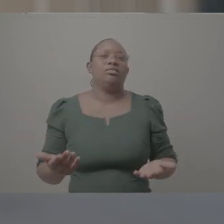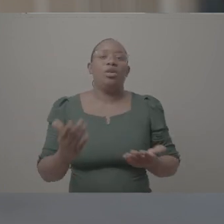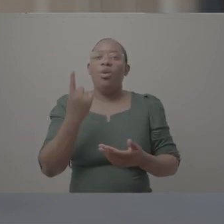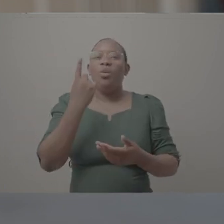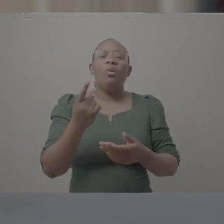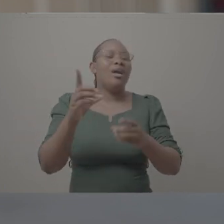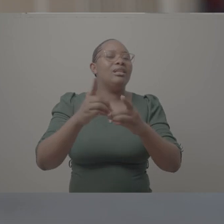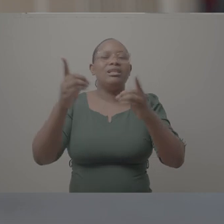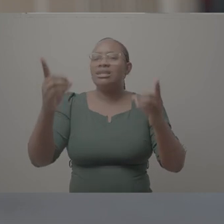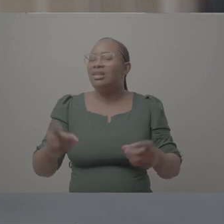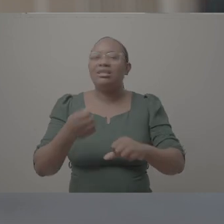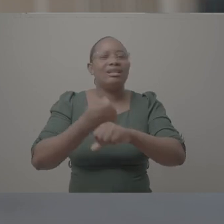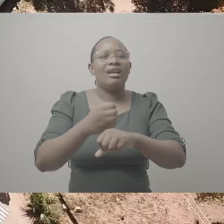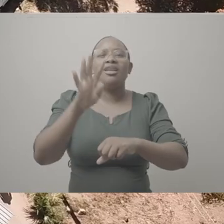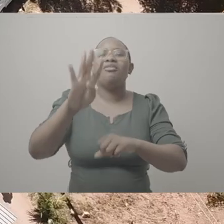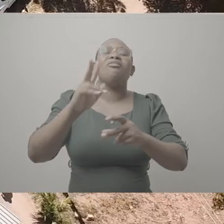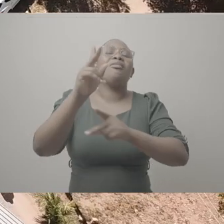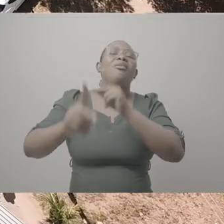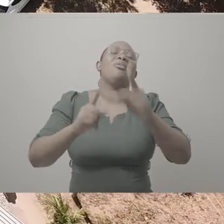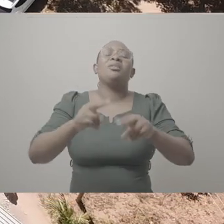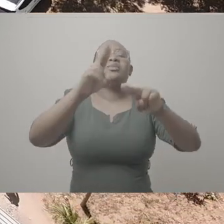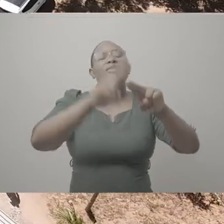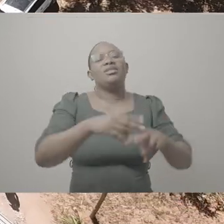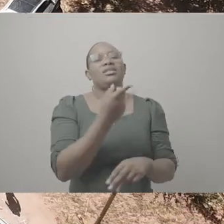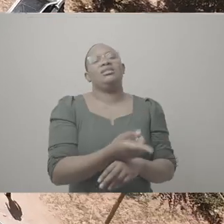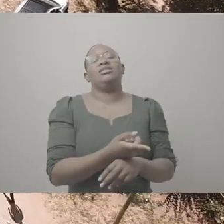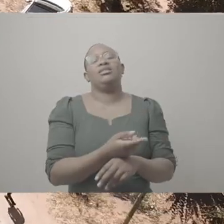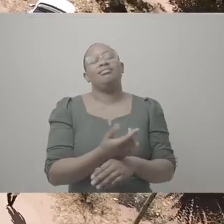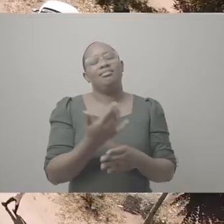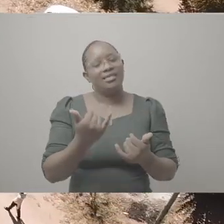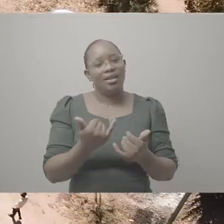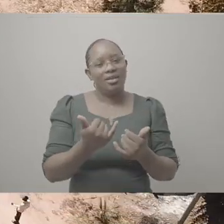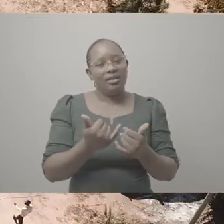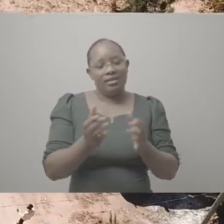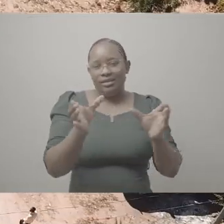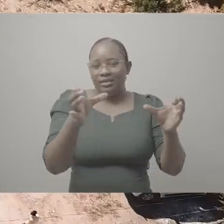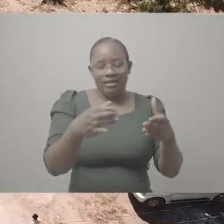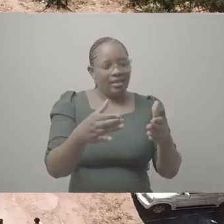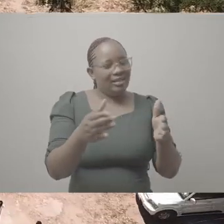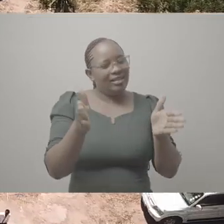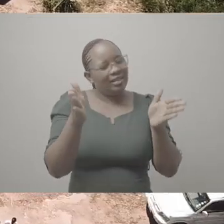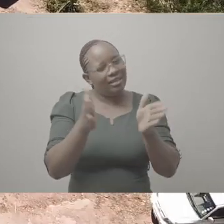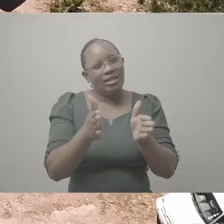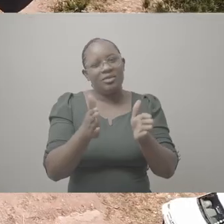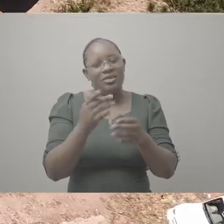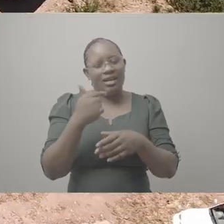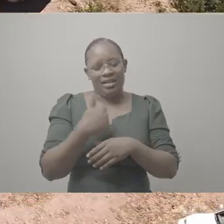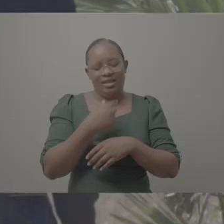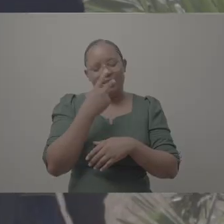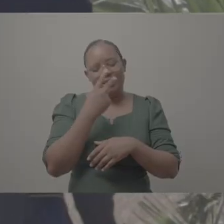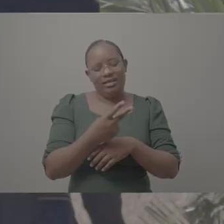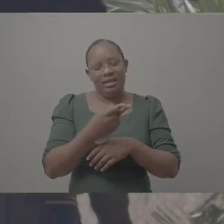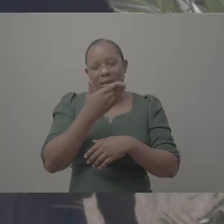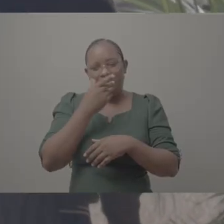desk, maybe 4 people would sit there. Because of the shortage of classroom space, that's why as a school and the